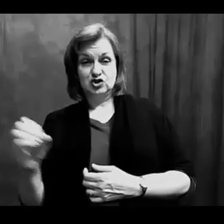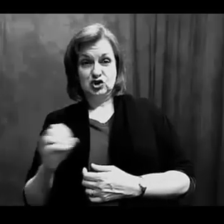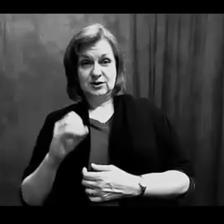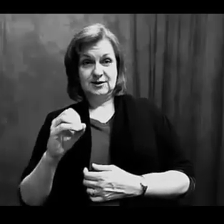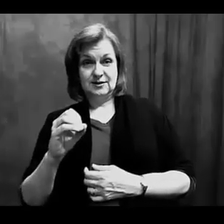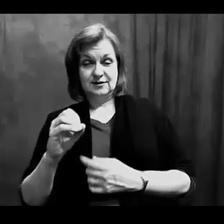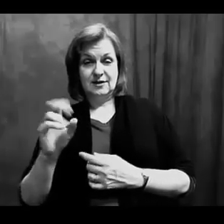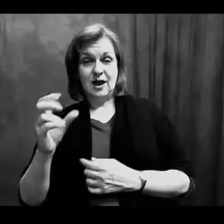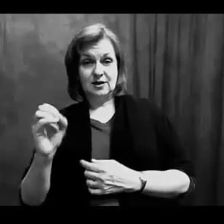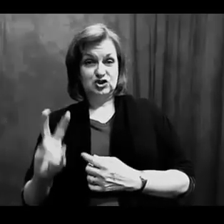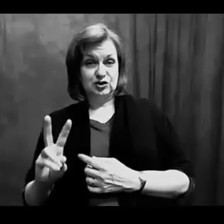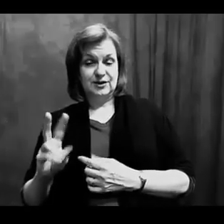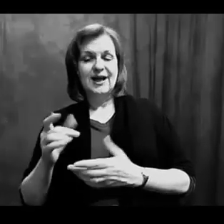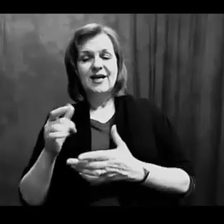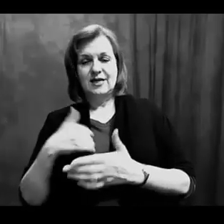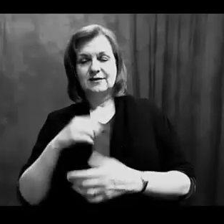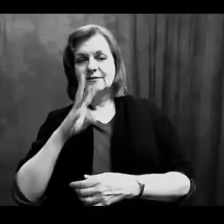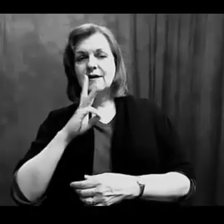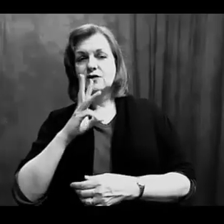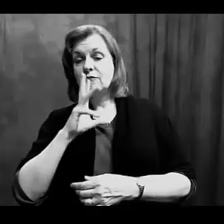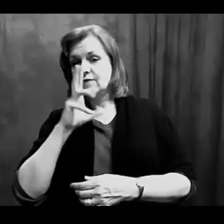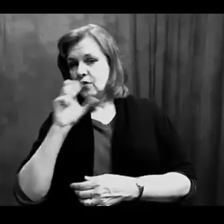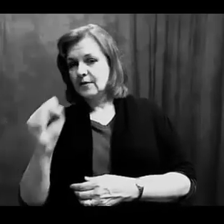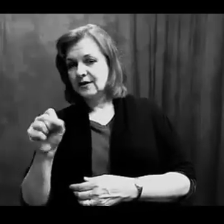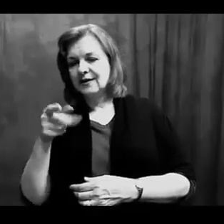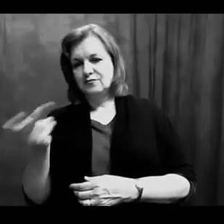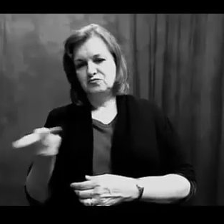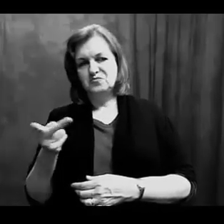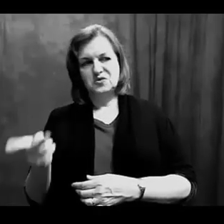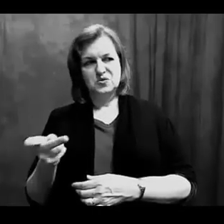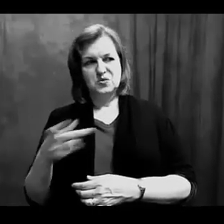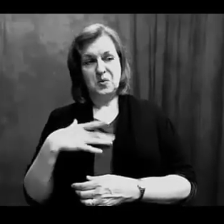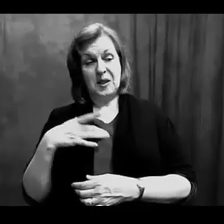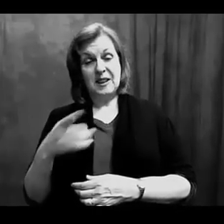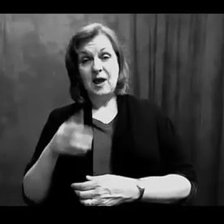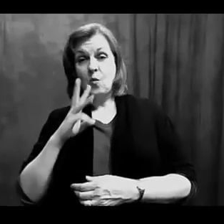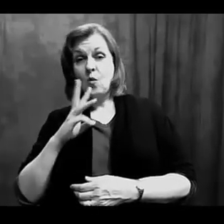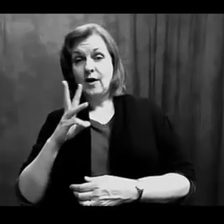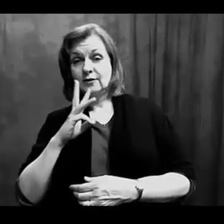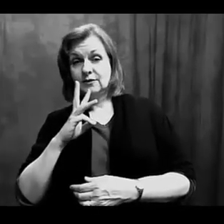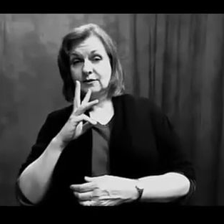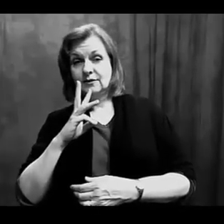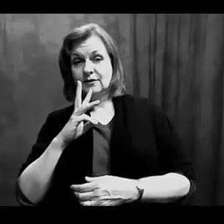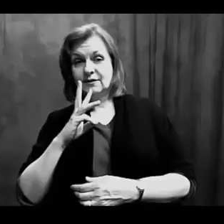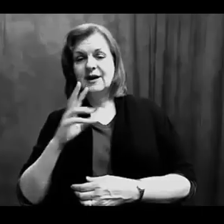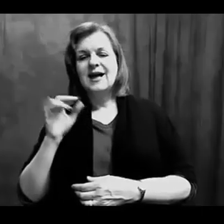here, hydrophilic. So this is good with the water.